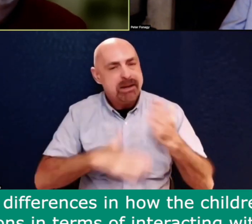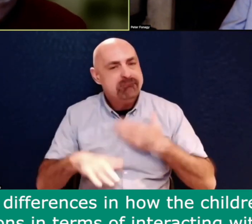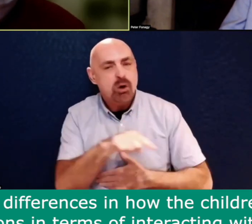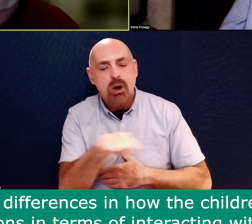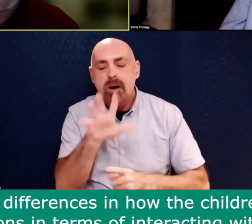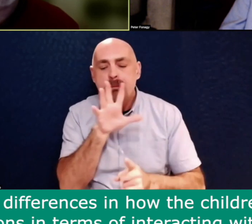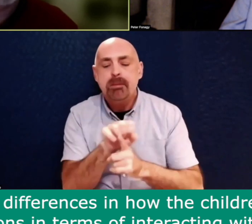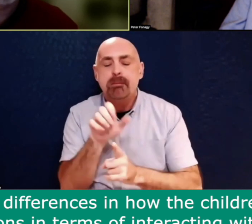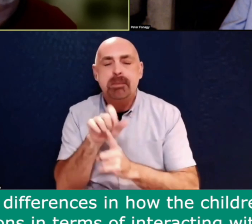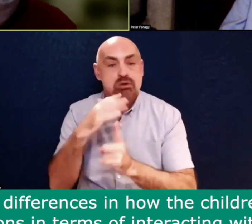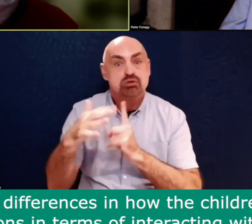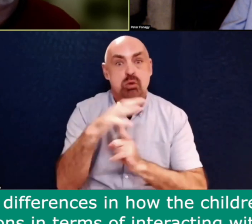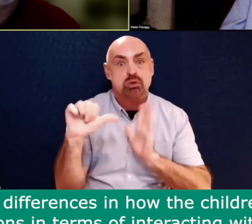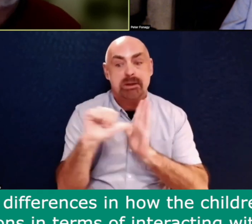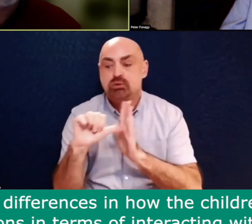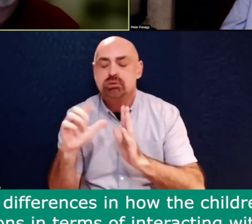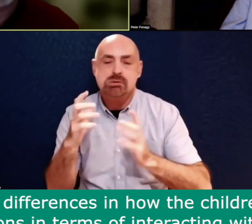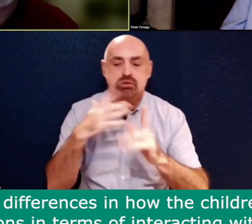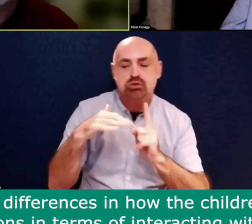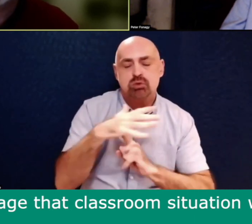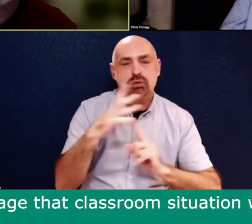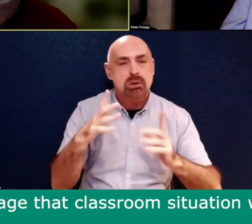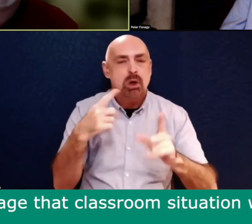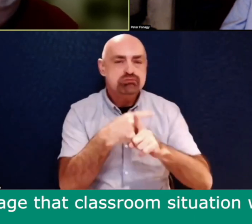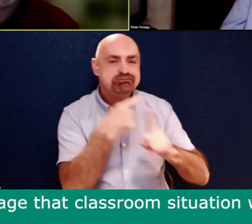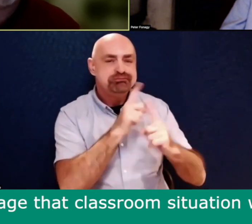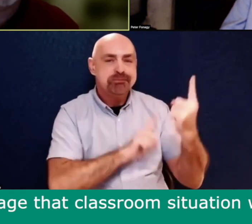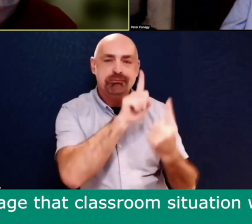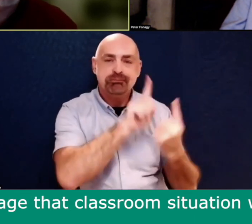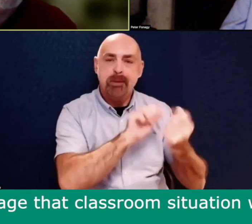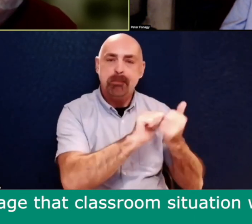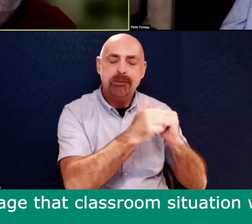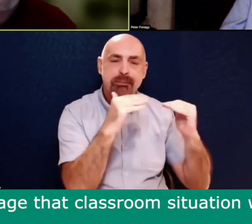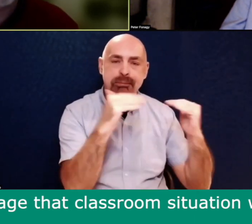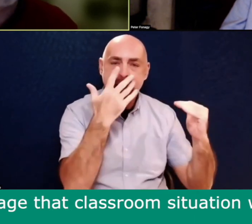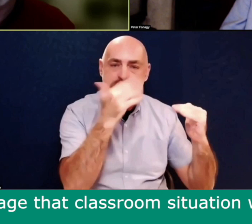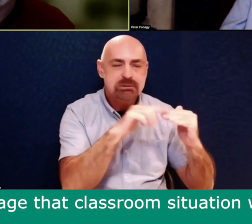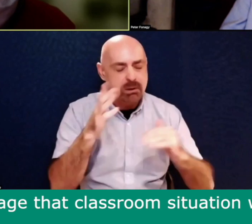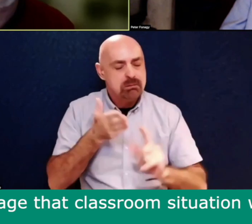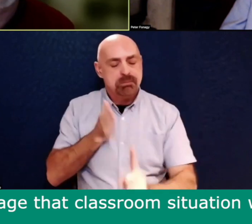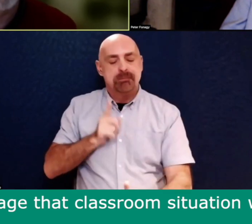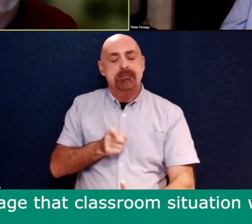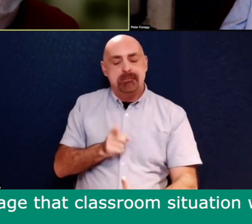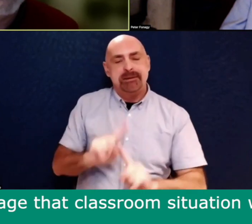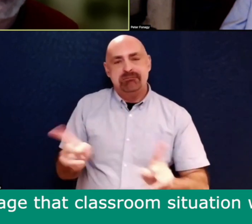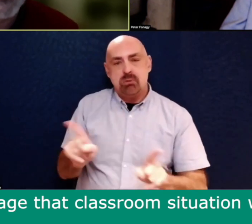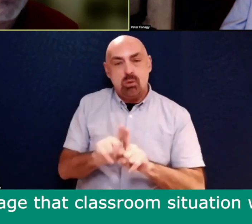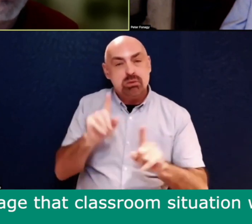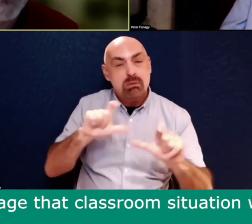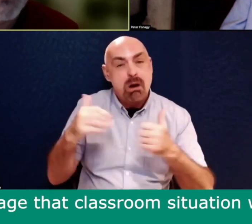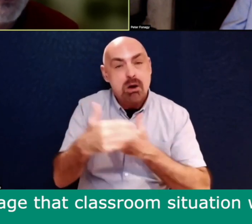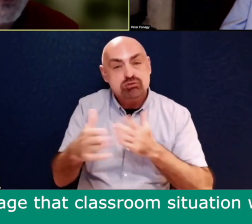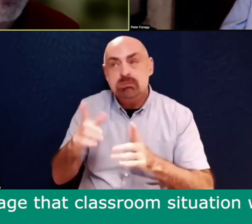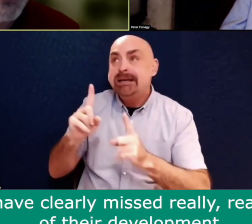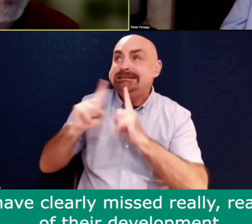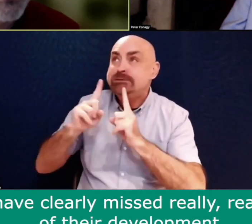social situations in terms of interacting with their peers, but also how they manage that classroom situation with the teacher